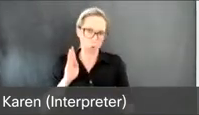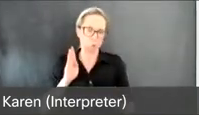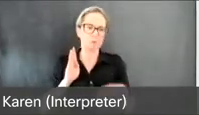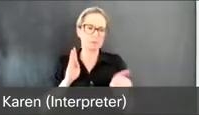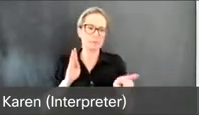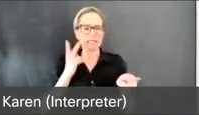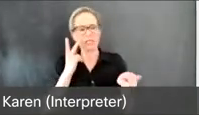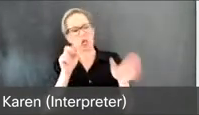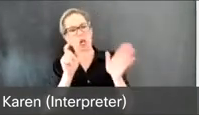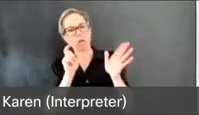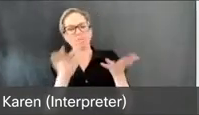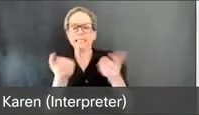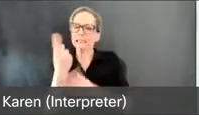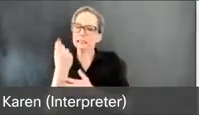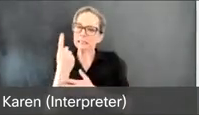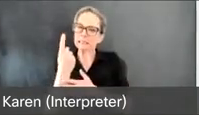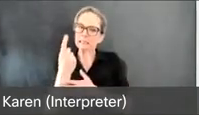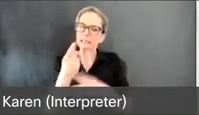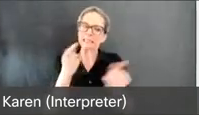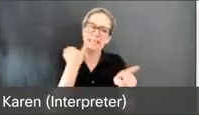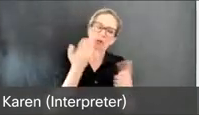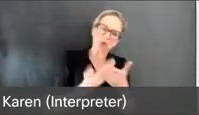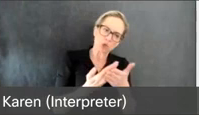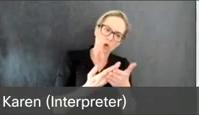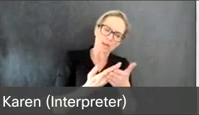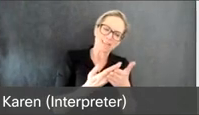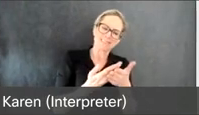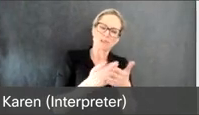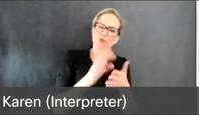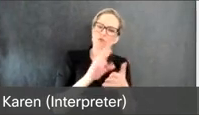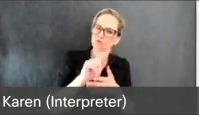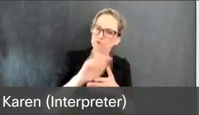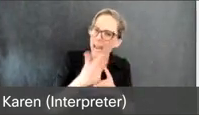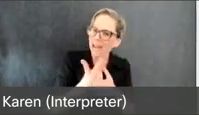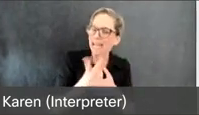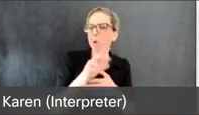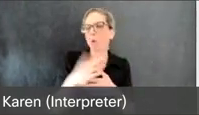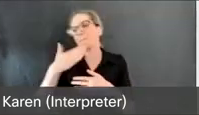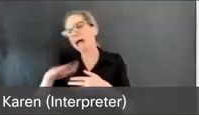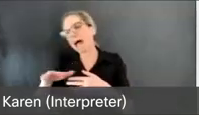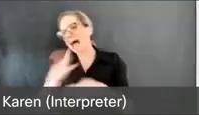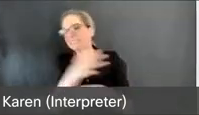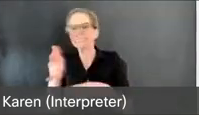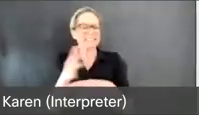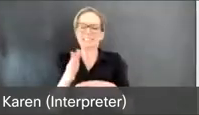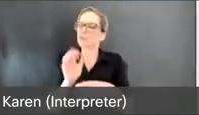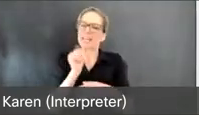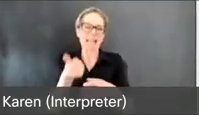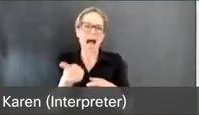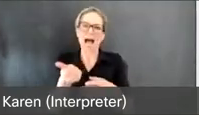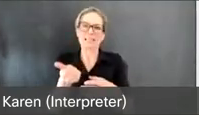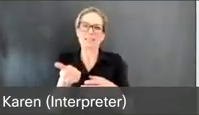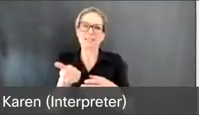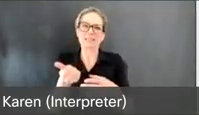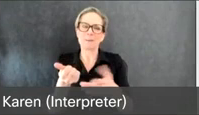rating doesn't mean as what most people think it does. The Better Business Bureau will send the